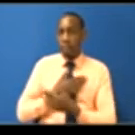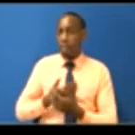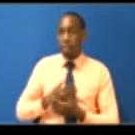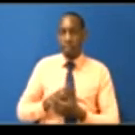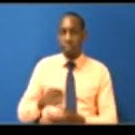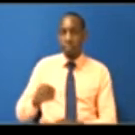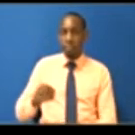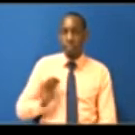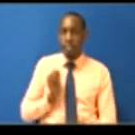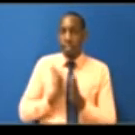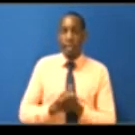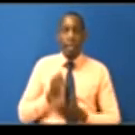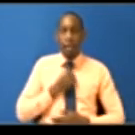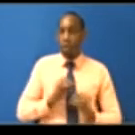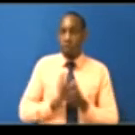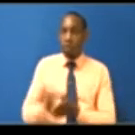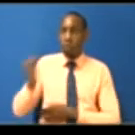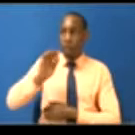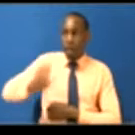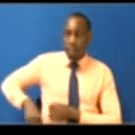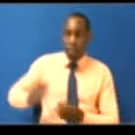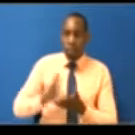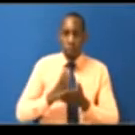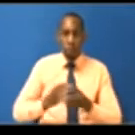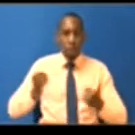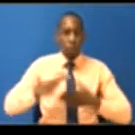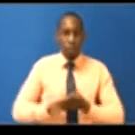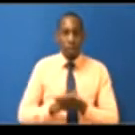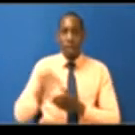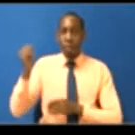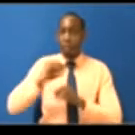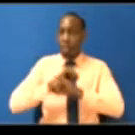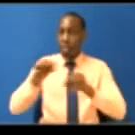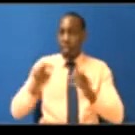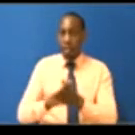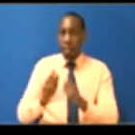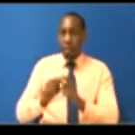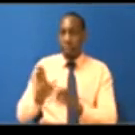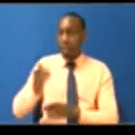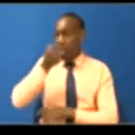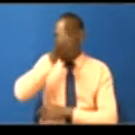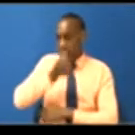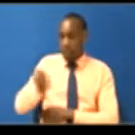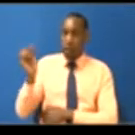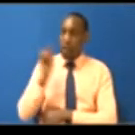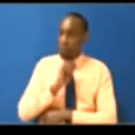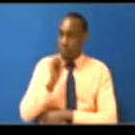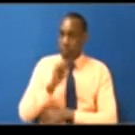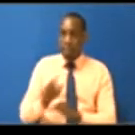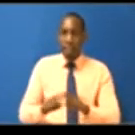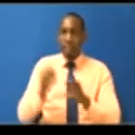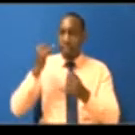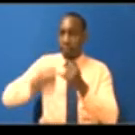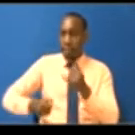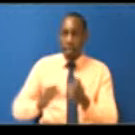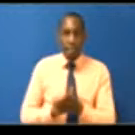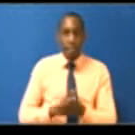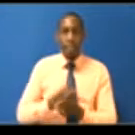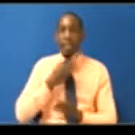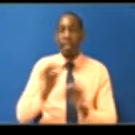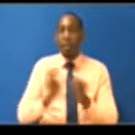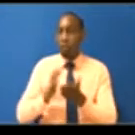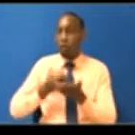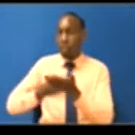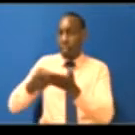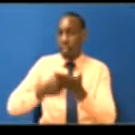coming late shockingly despite his conversation about cesar safie i didn't like his arrogance and lastly i did not like the